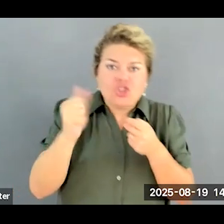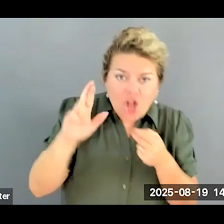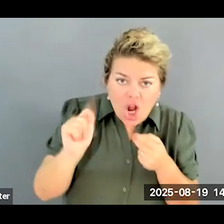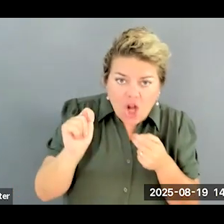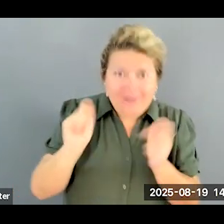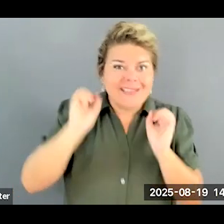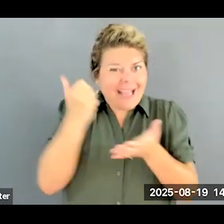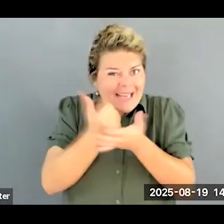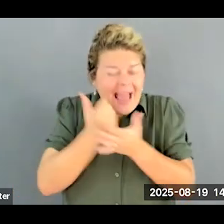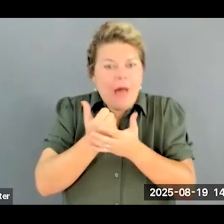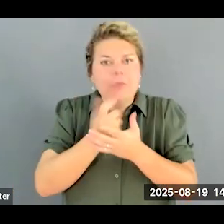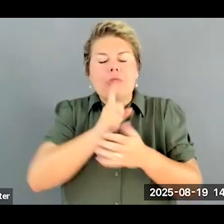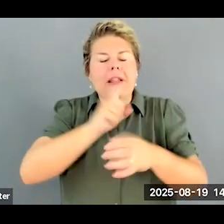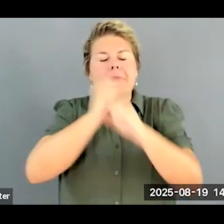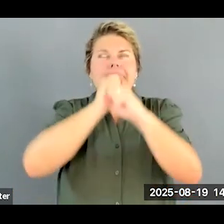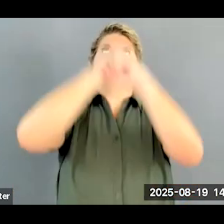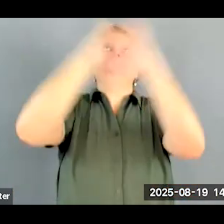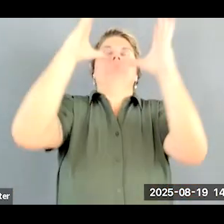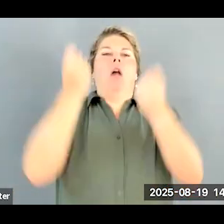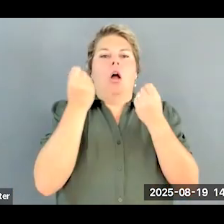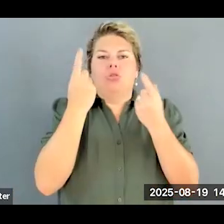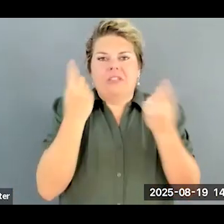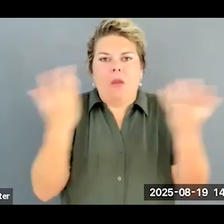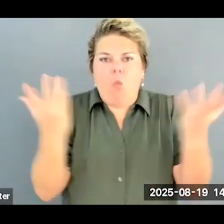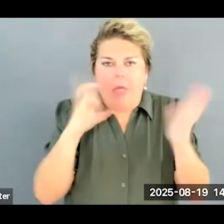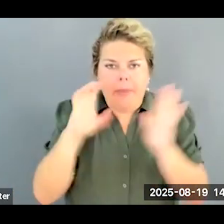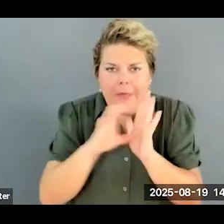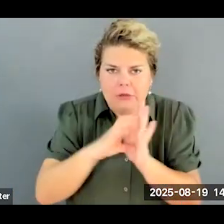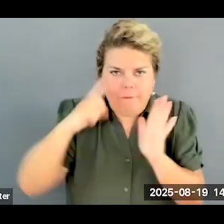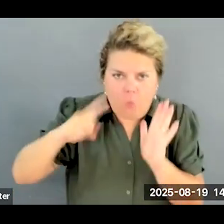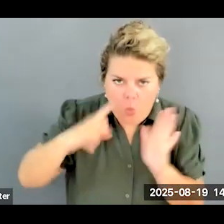specifying details that really help you to understand what's being displayed.